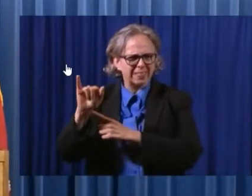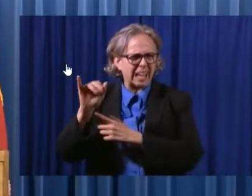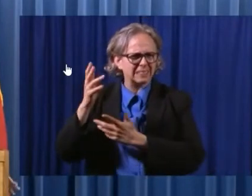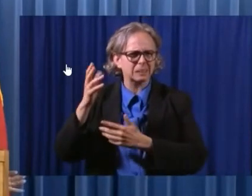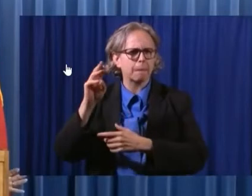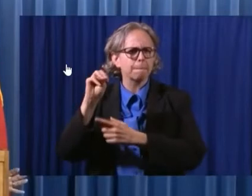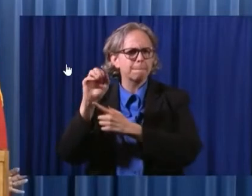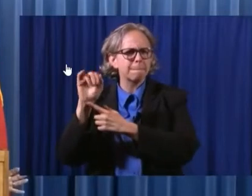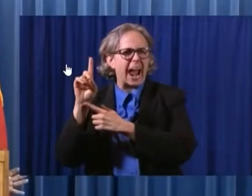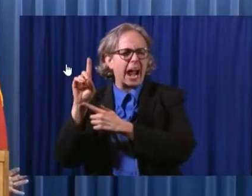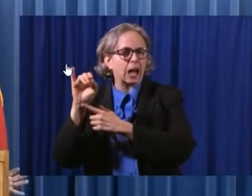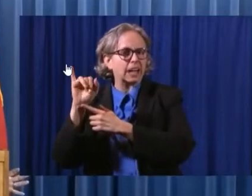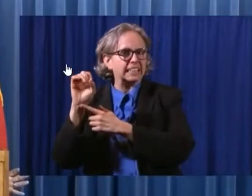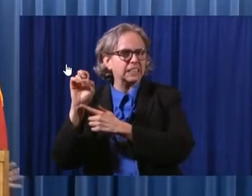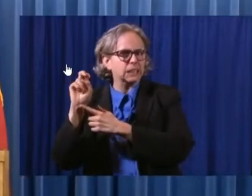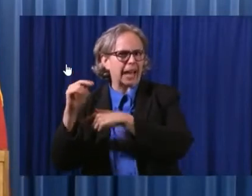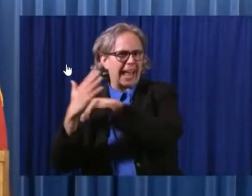that